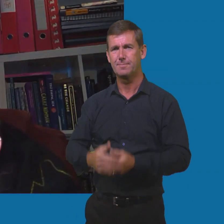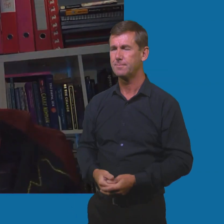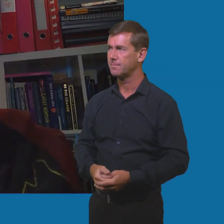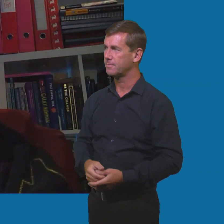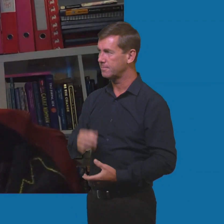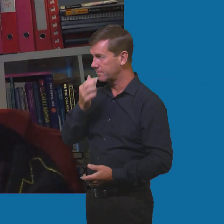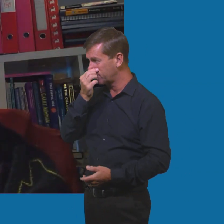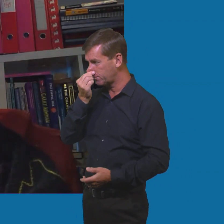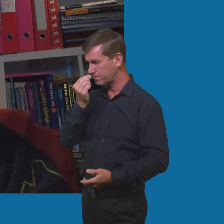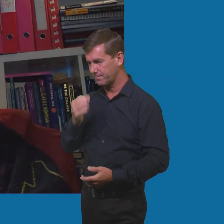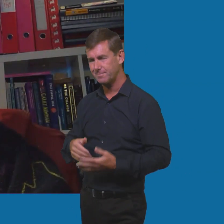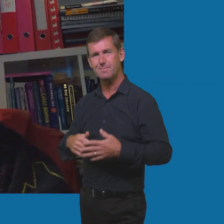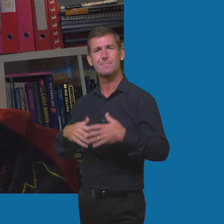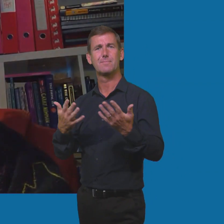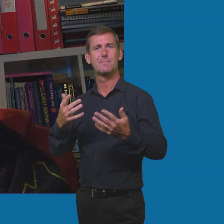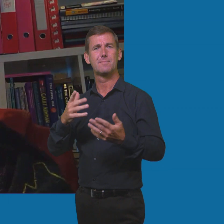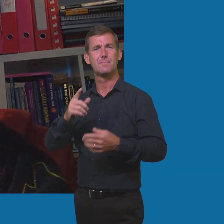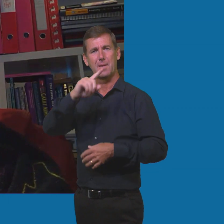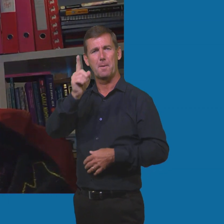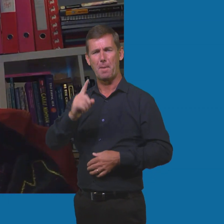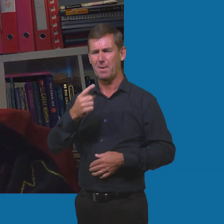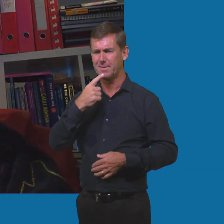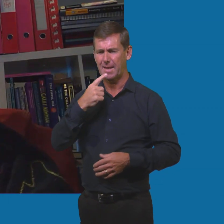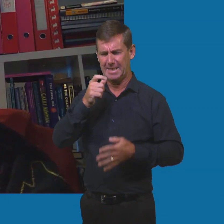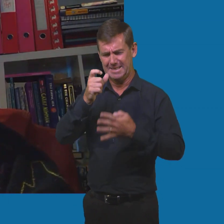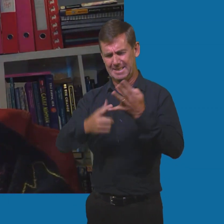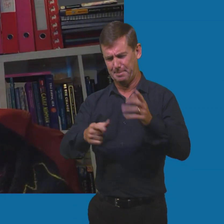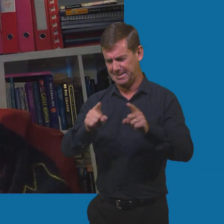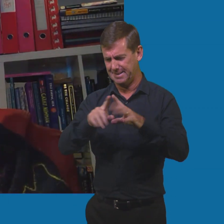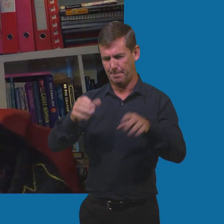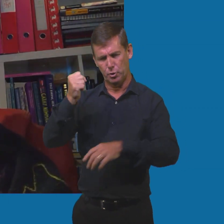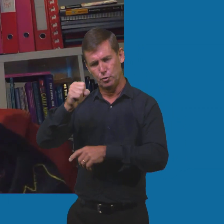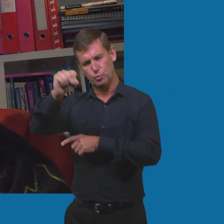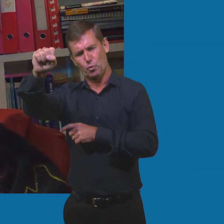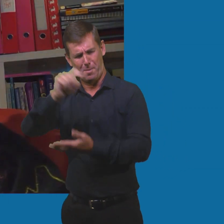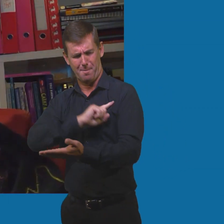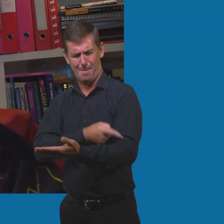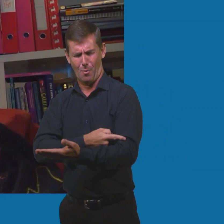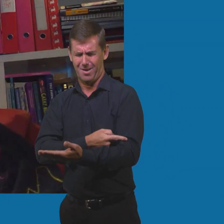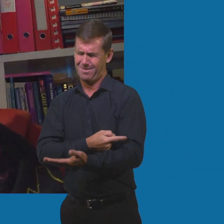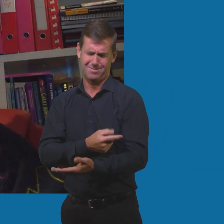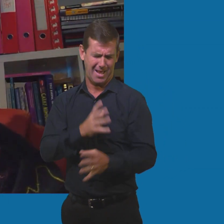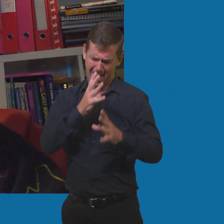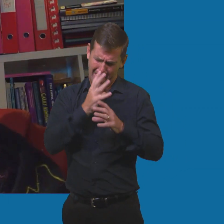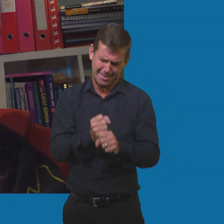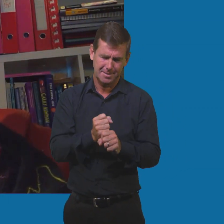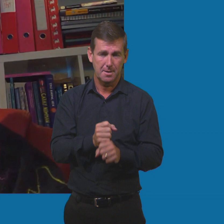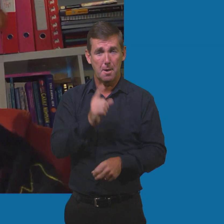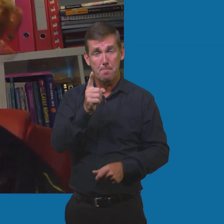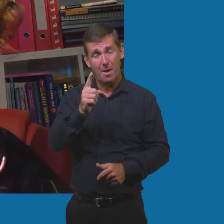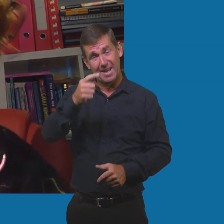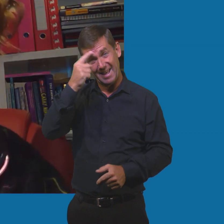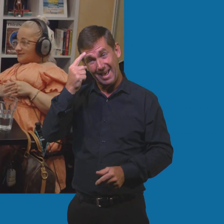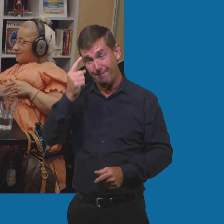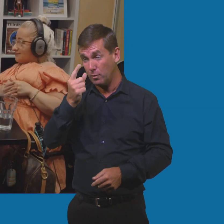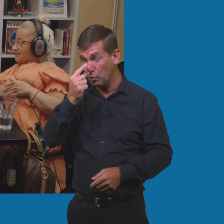I hate it when people refer to disability as a superpower. So if you could have any superpower, what would